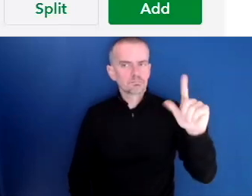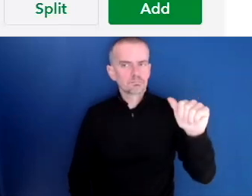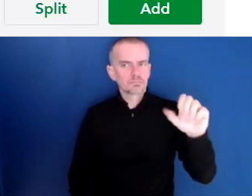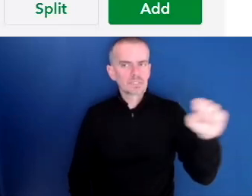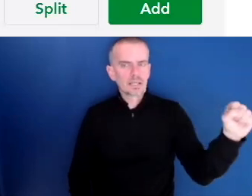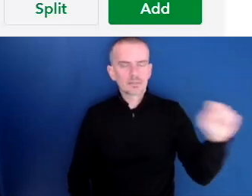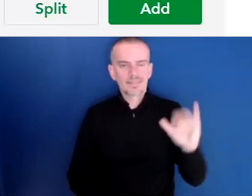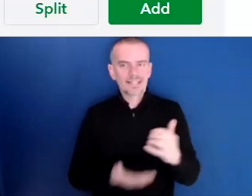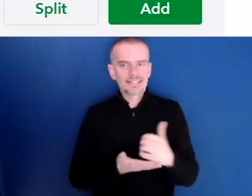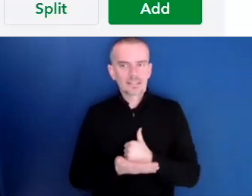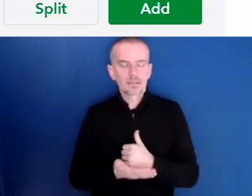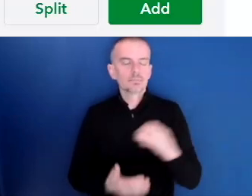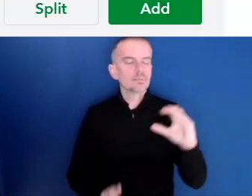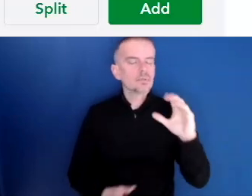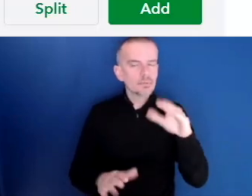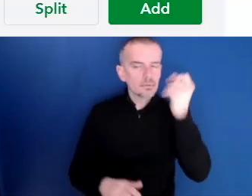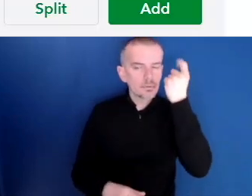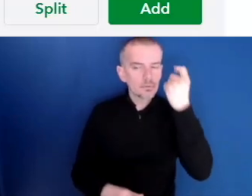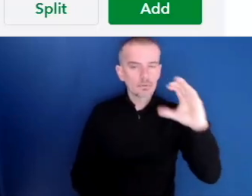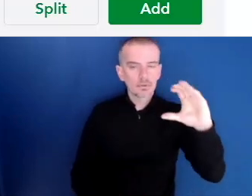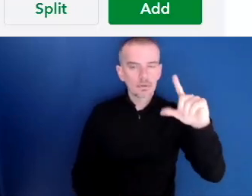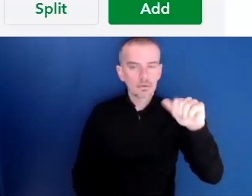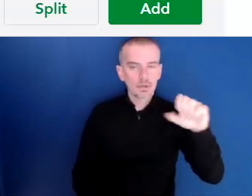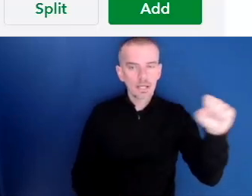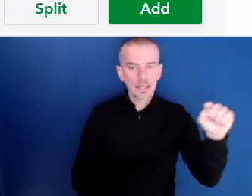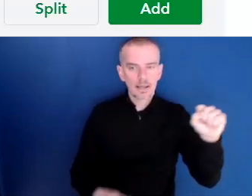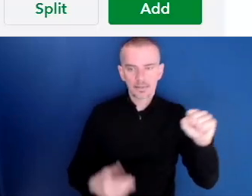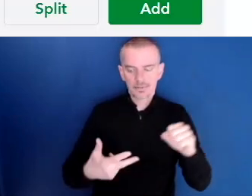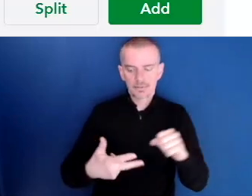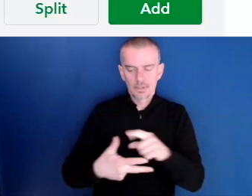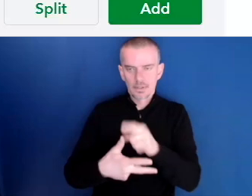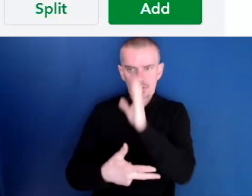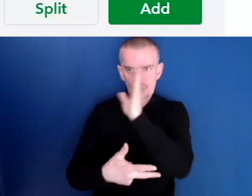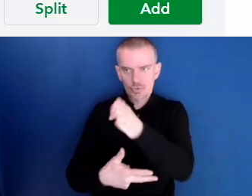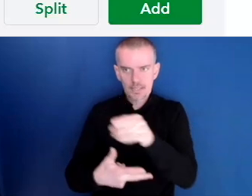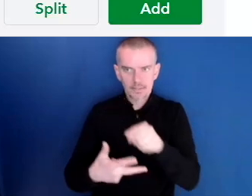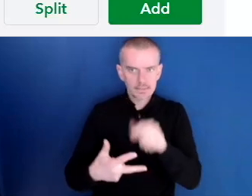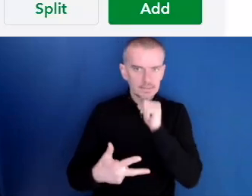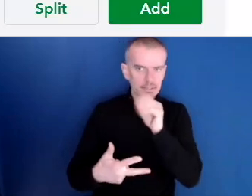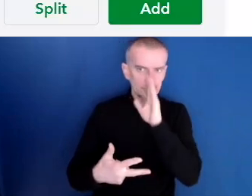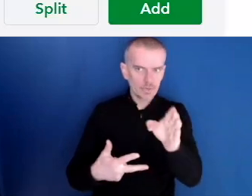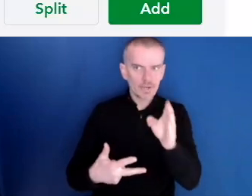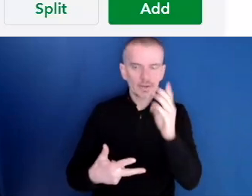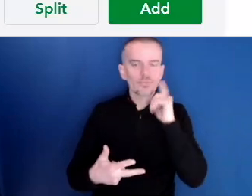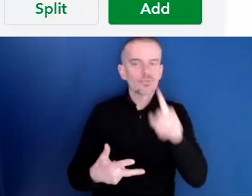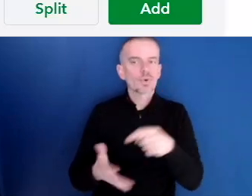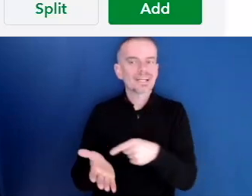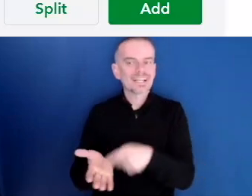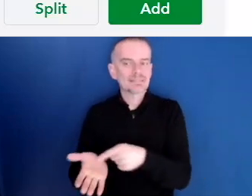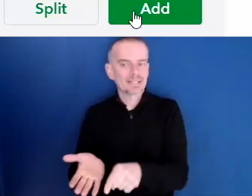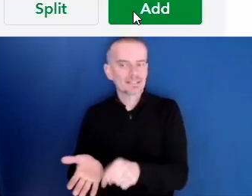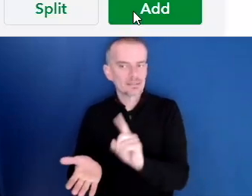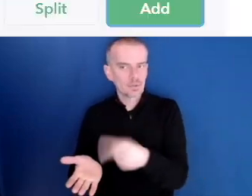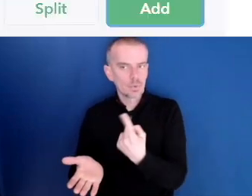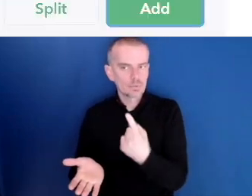We only use classes, which are going to be these direct and indirect categories to track expenses. And so I'm going to